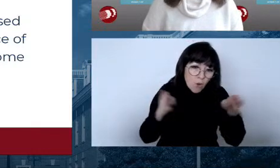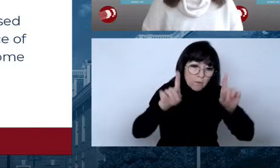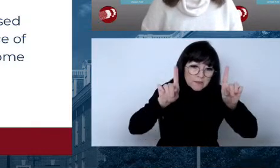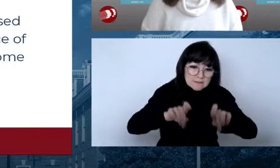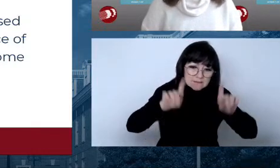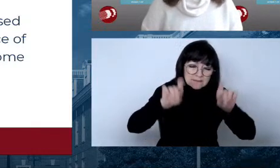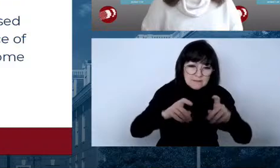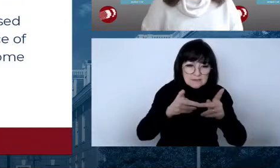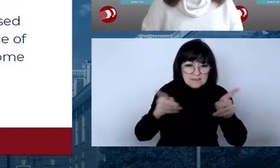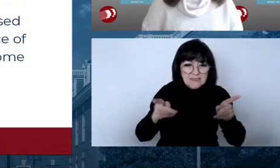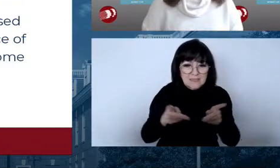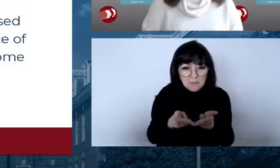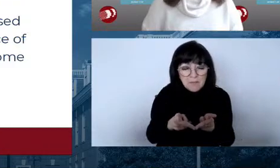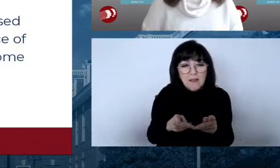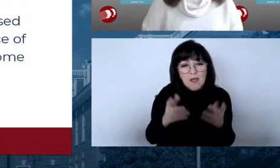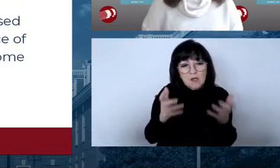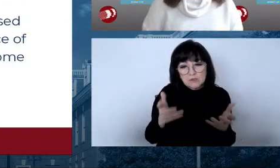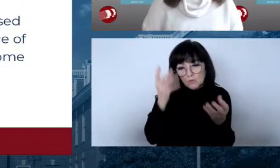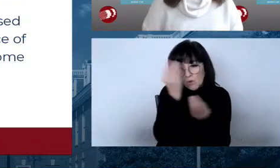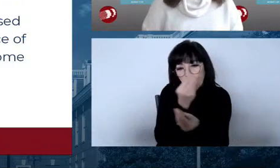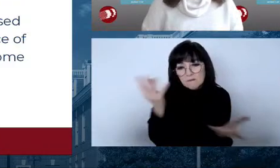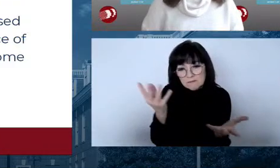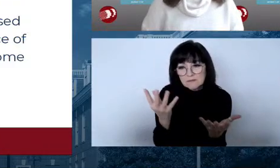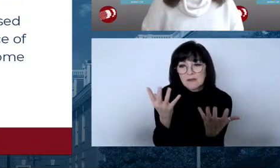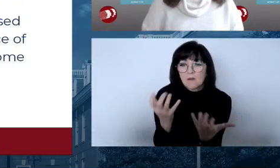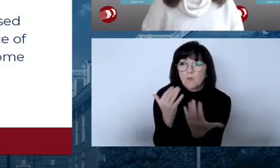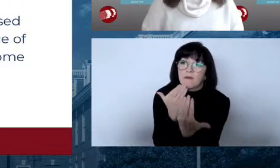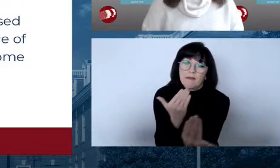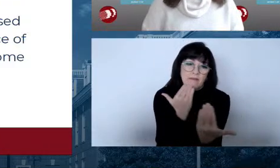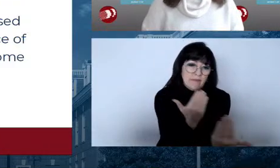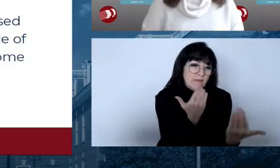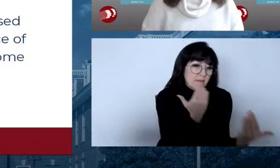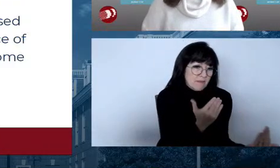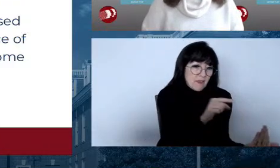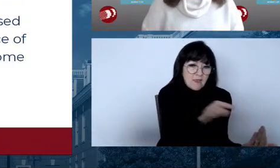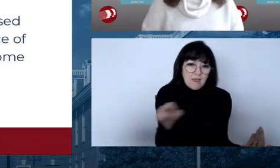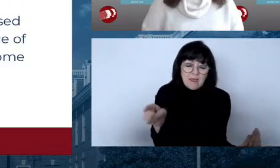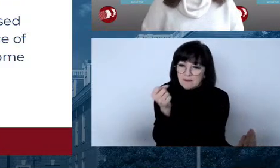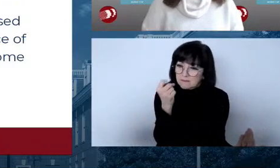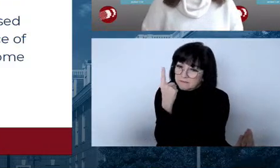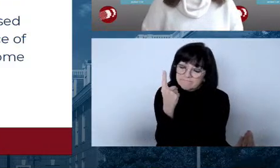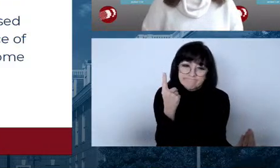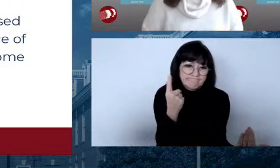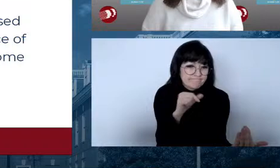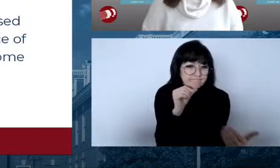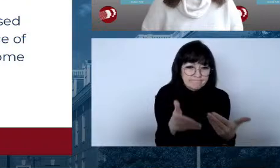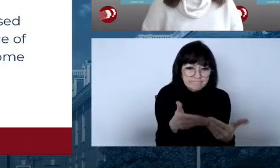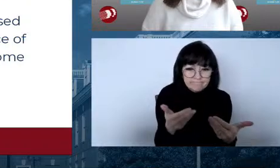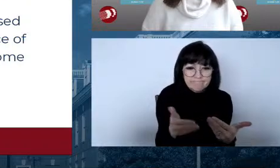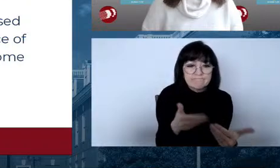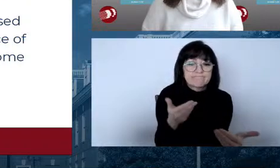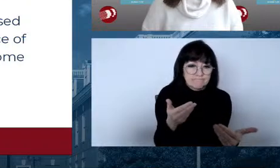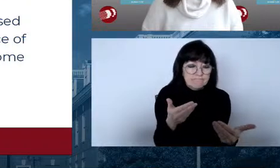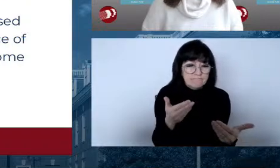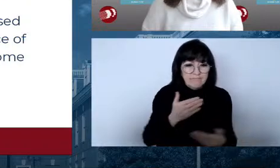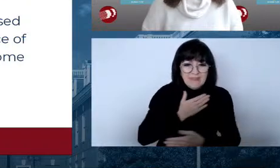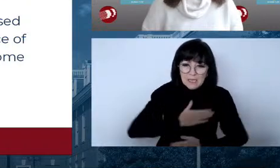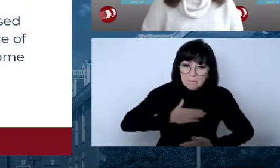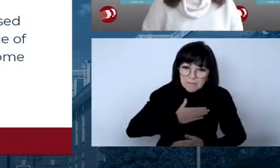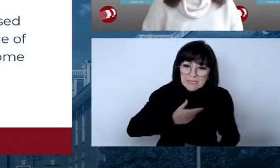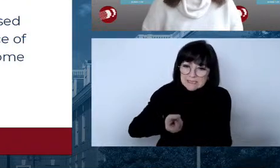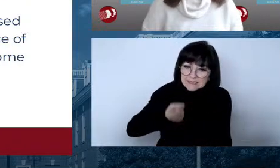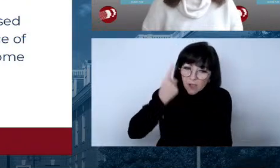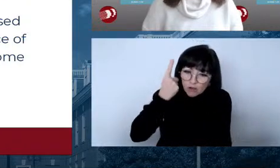them special acknowledgement and thanks. And again, tall ask, but would just ask everyone to please understand that this is an